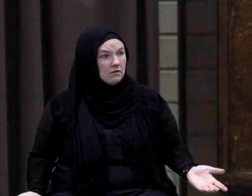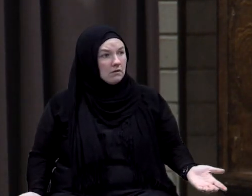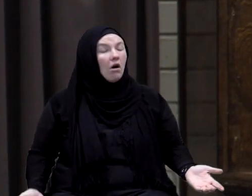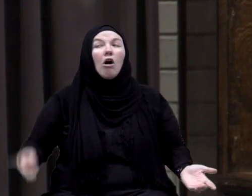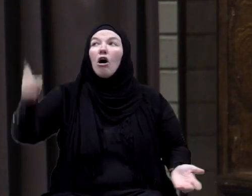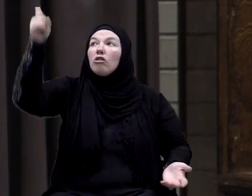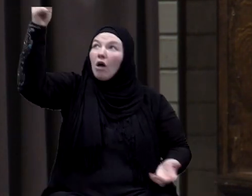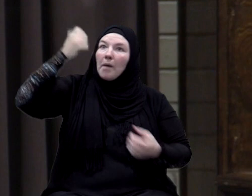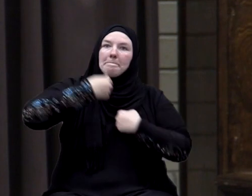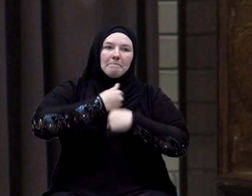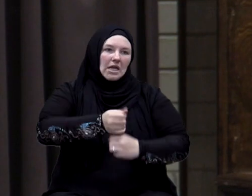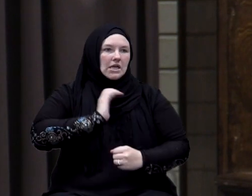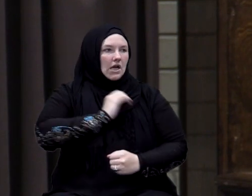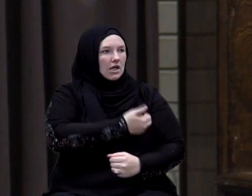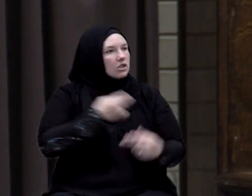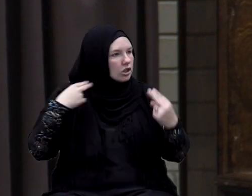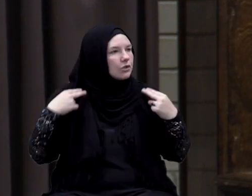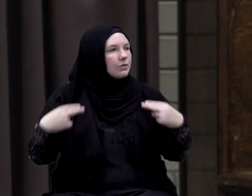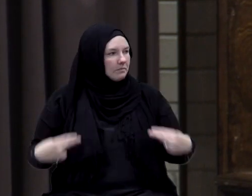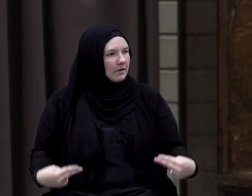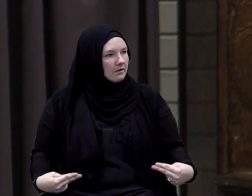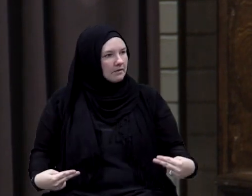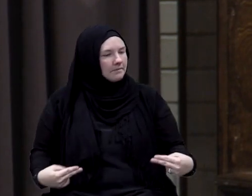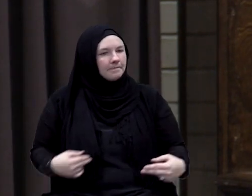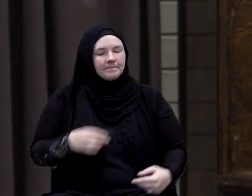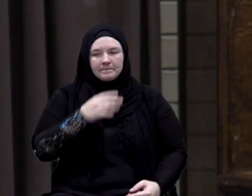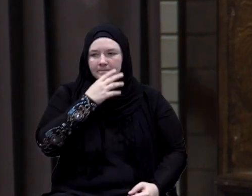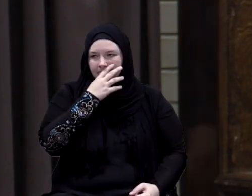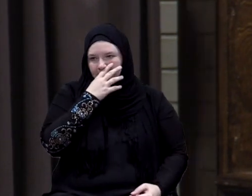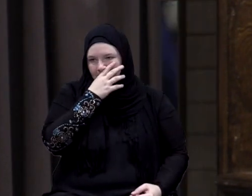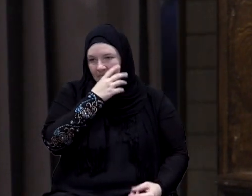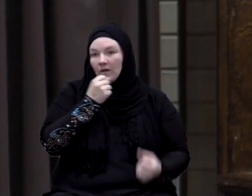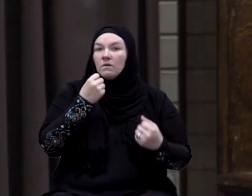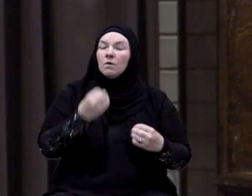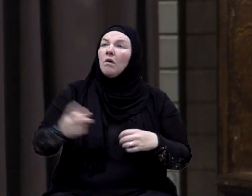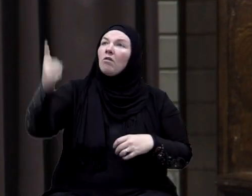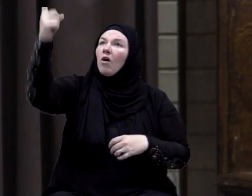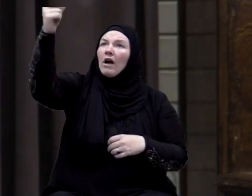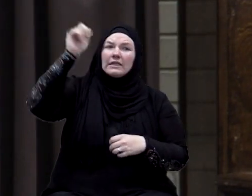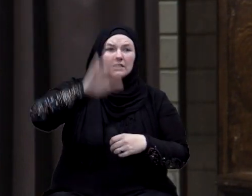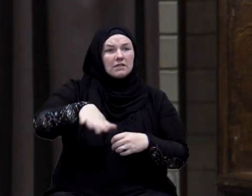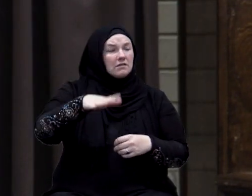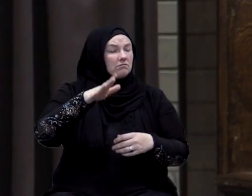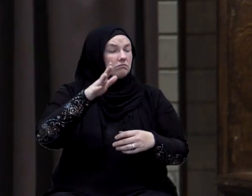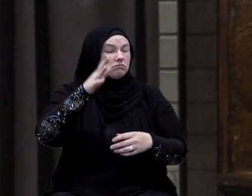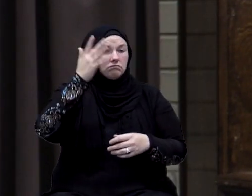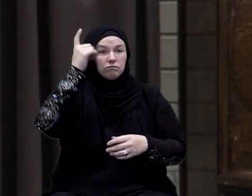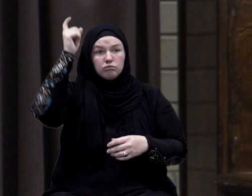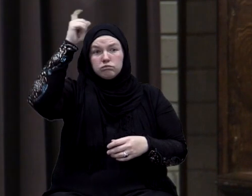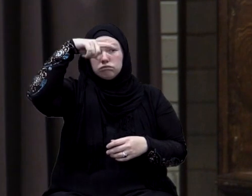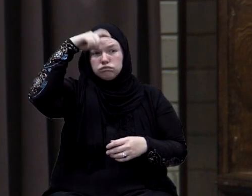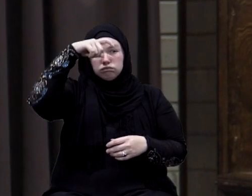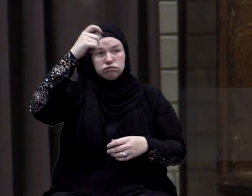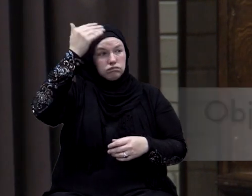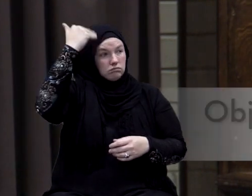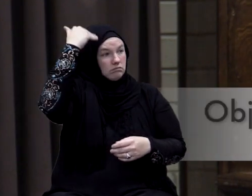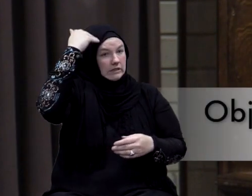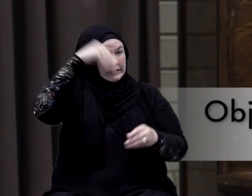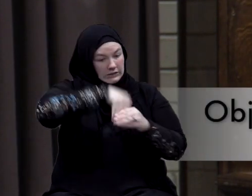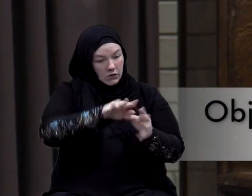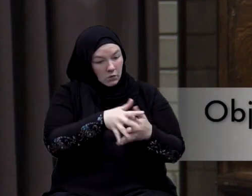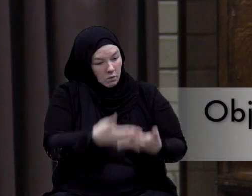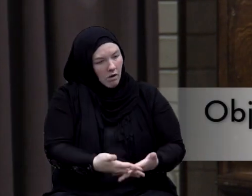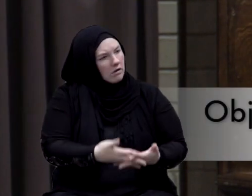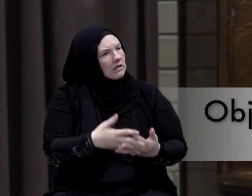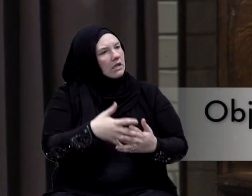Allah made us humans. So Allah, in His divine revelation, in the Quran, He keeps